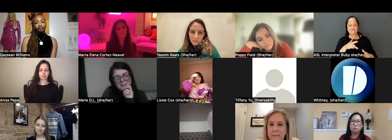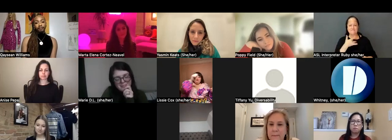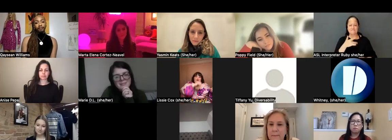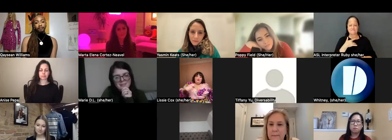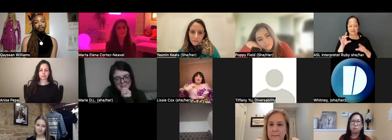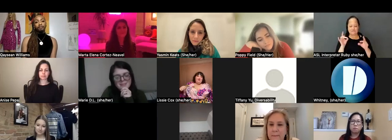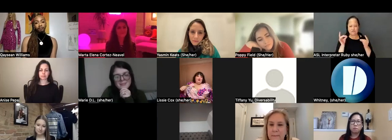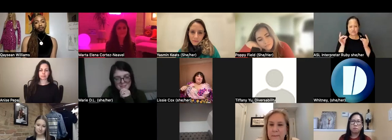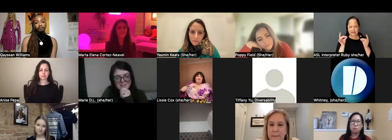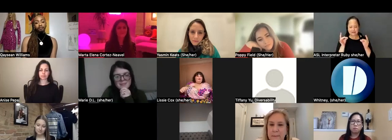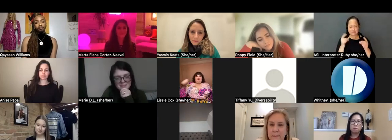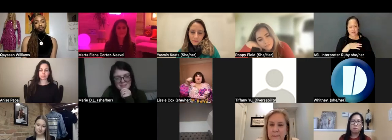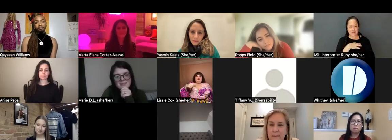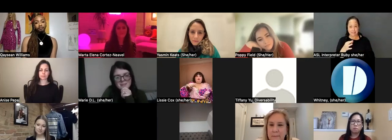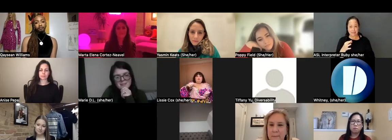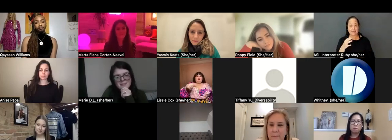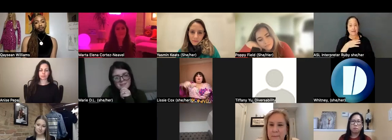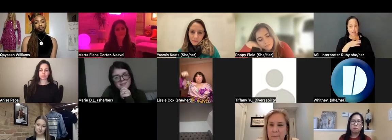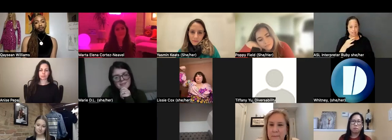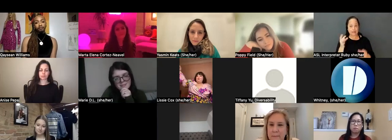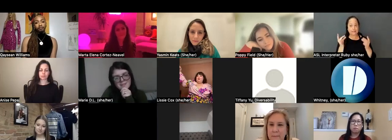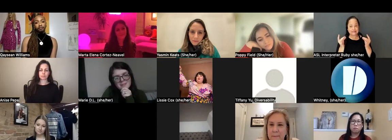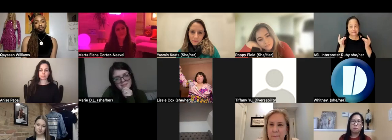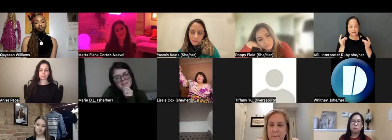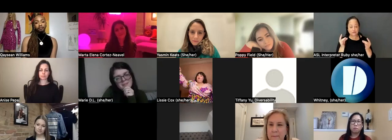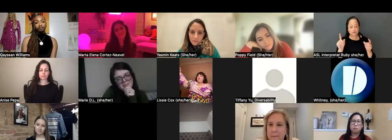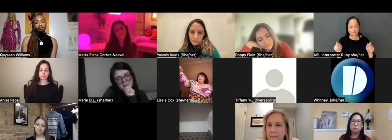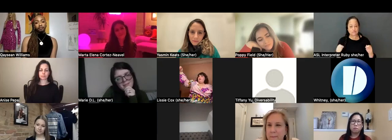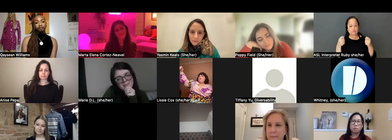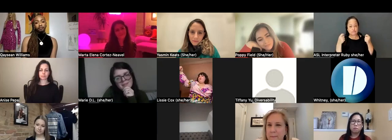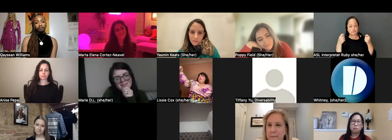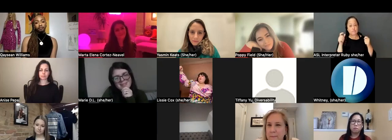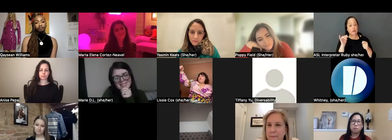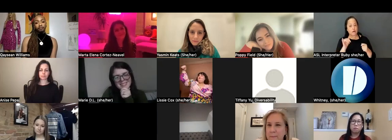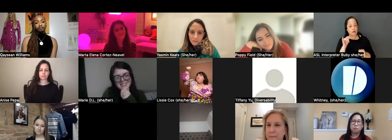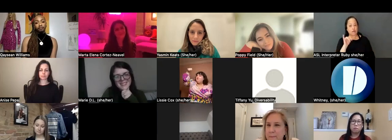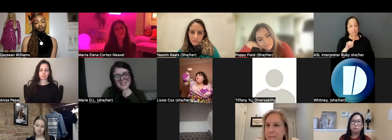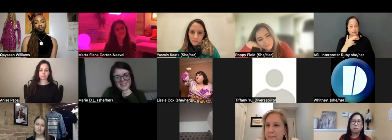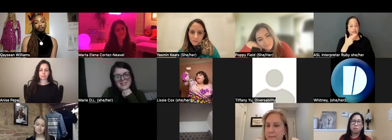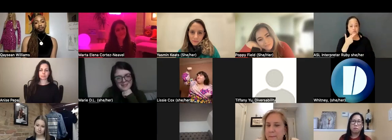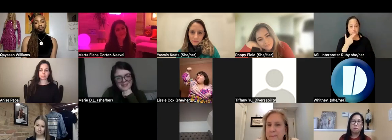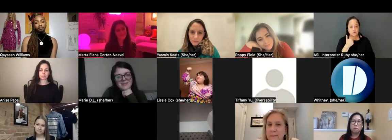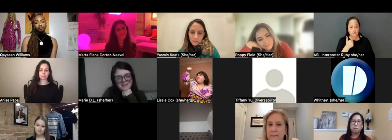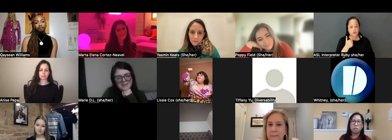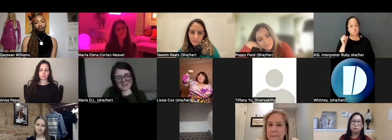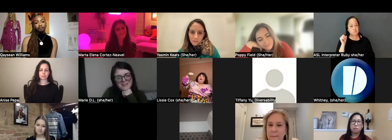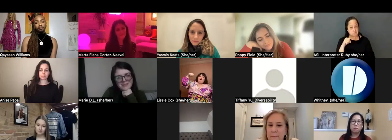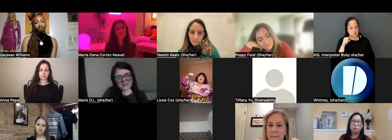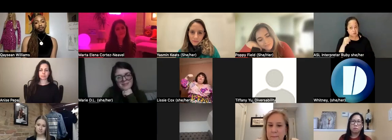I like, and then if I like a texture and I pull it out, I'm like, oh, this is cute. Yeah, it's